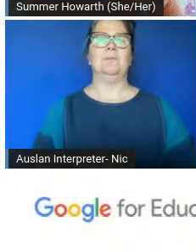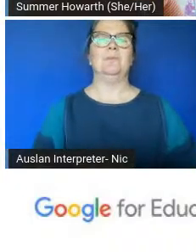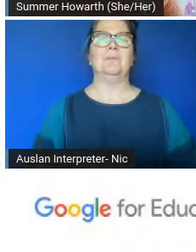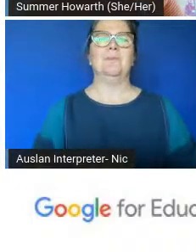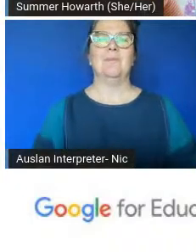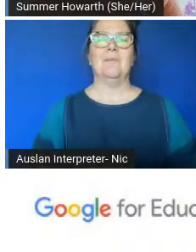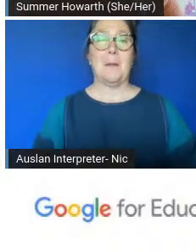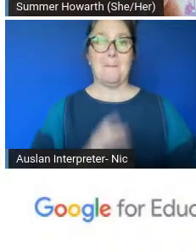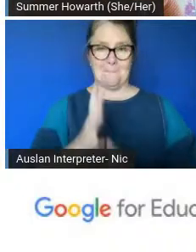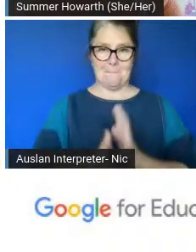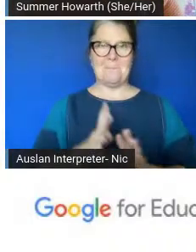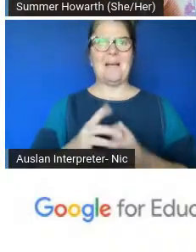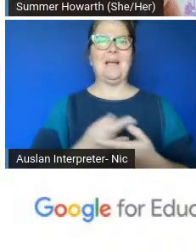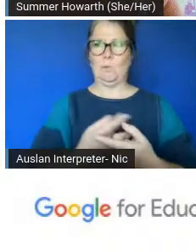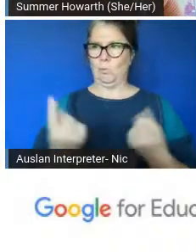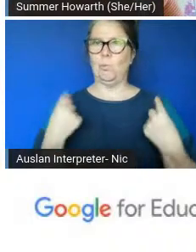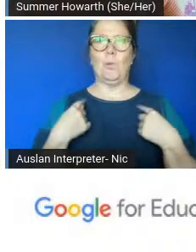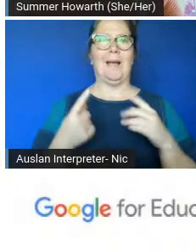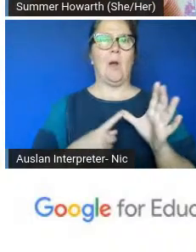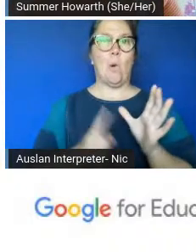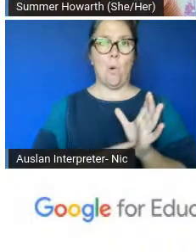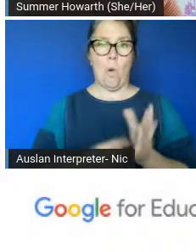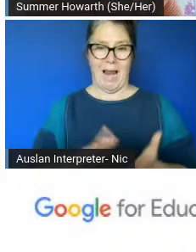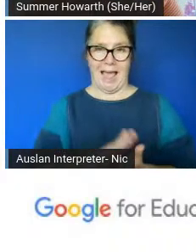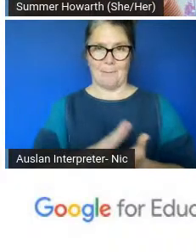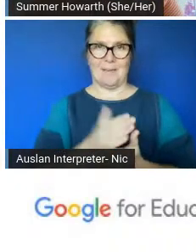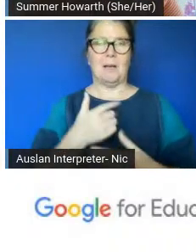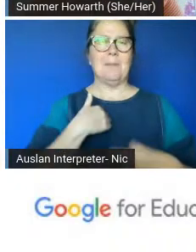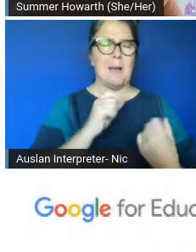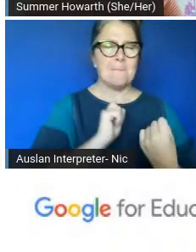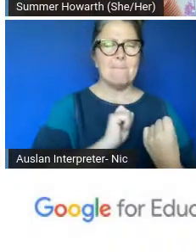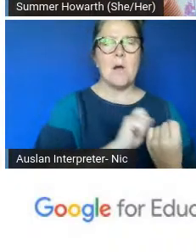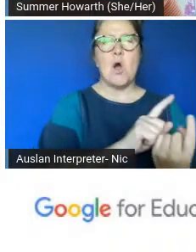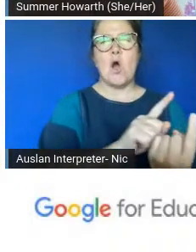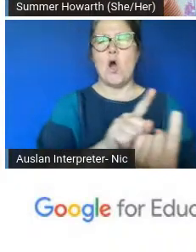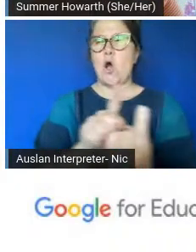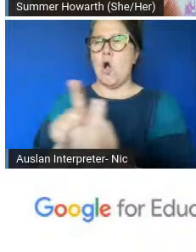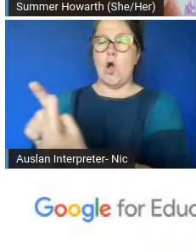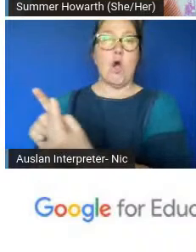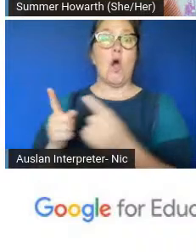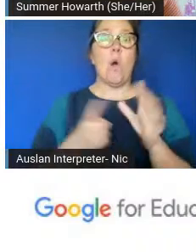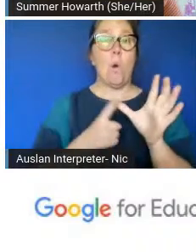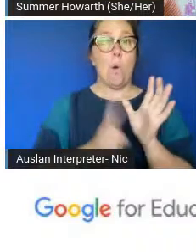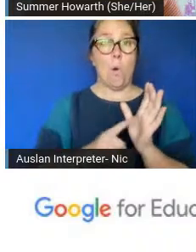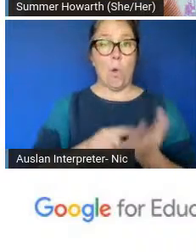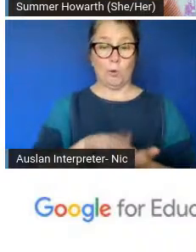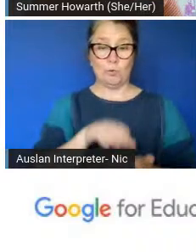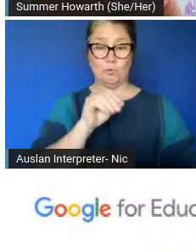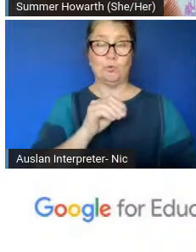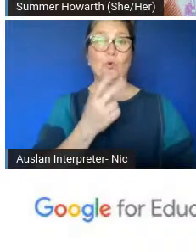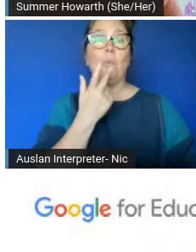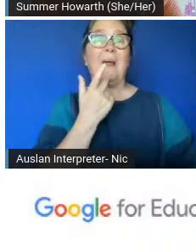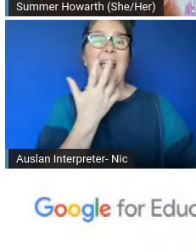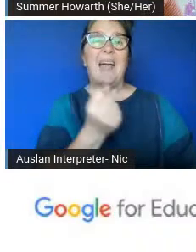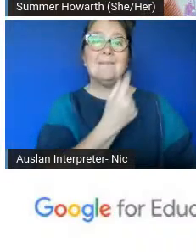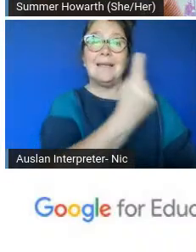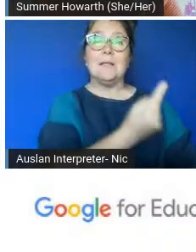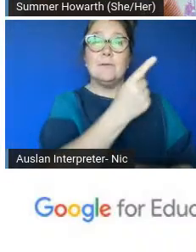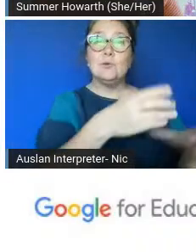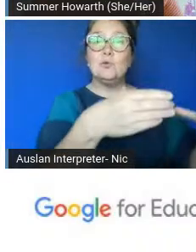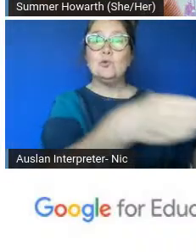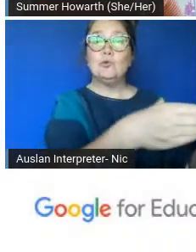all happy with this. I'm going to send it out to all students. Now, if I wanted to send it out to individual groups, I can